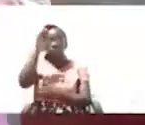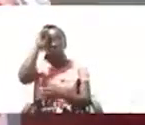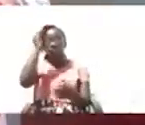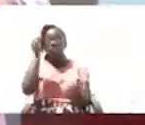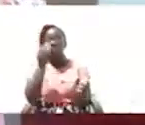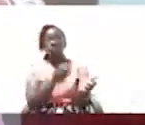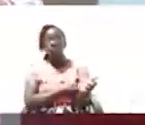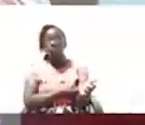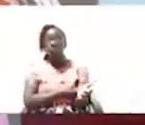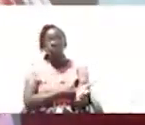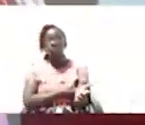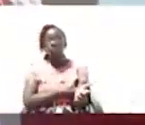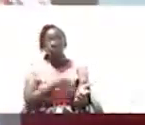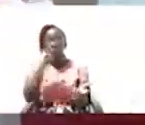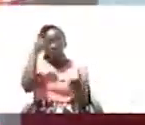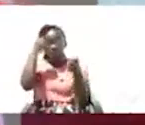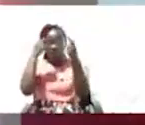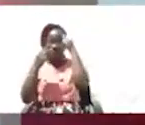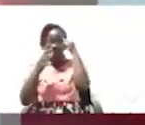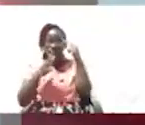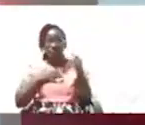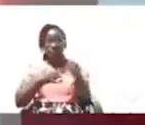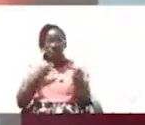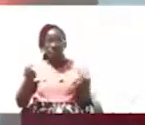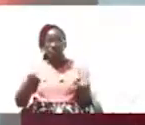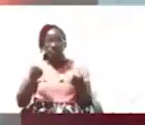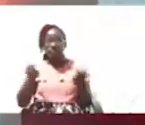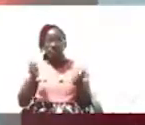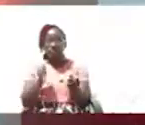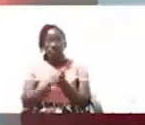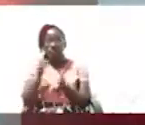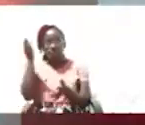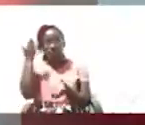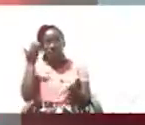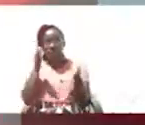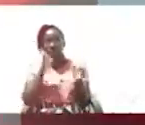Me bonin ti ena obe wui.